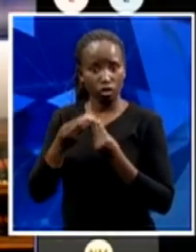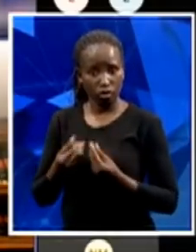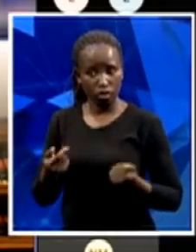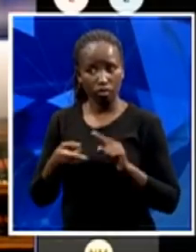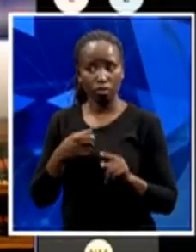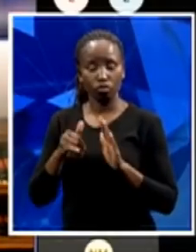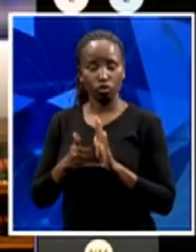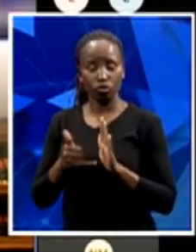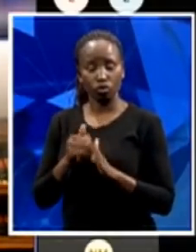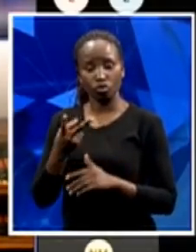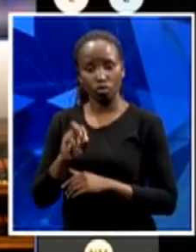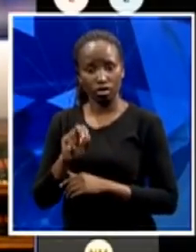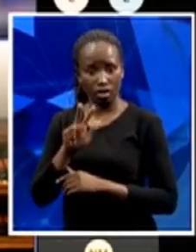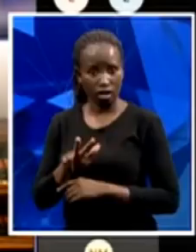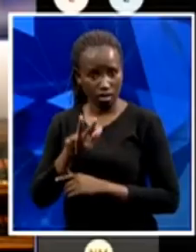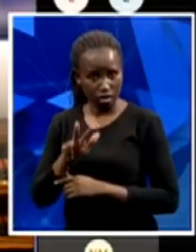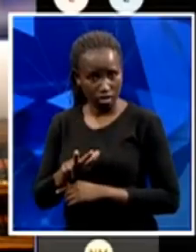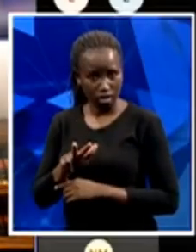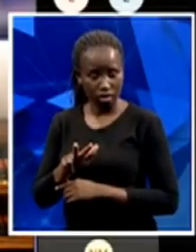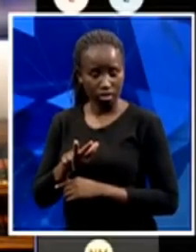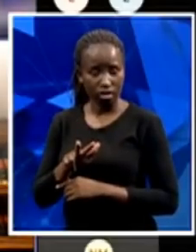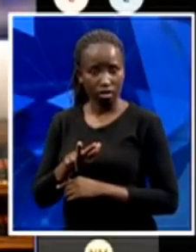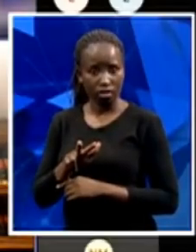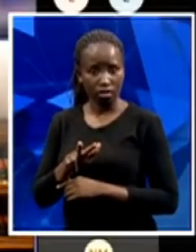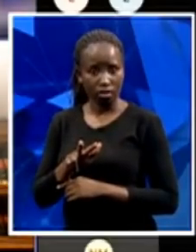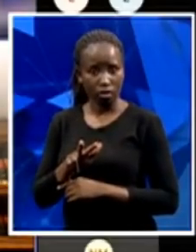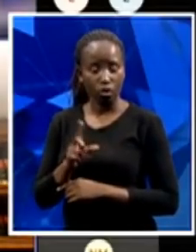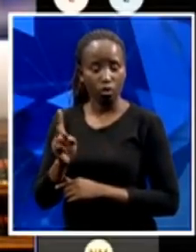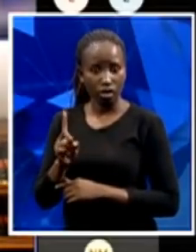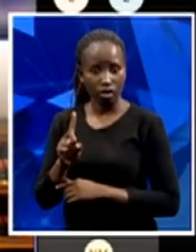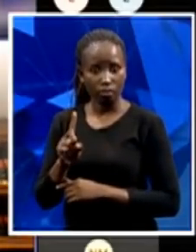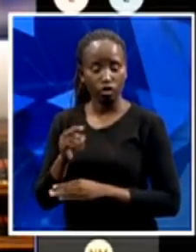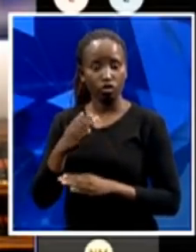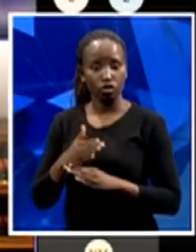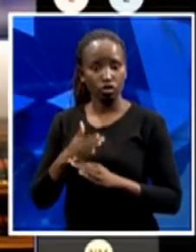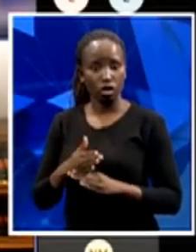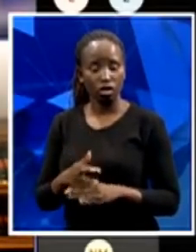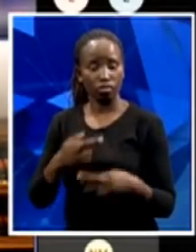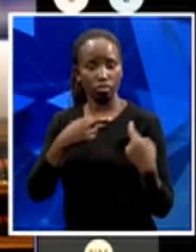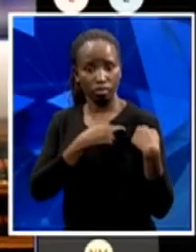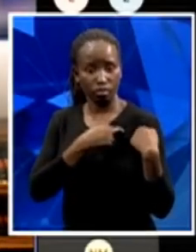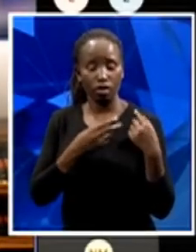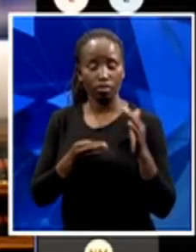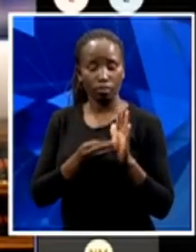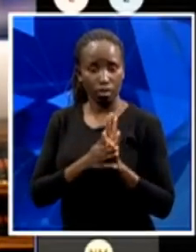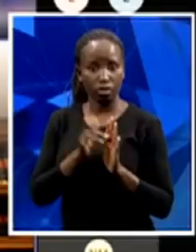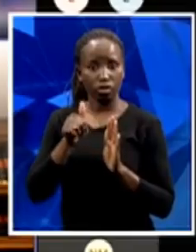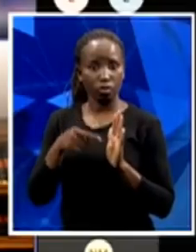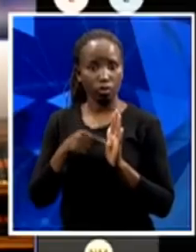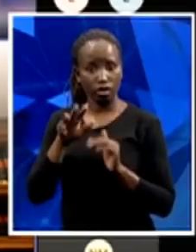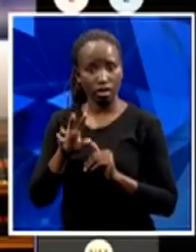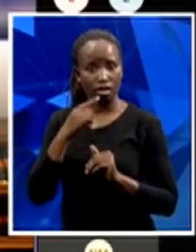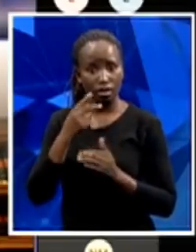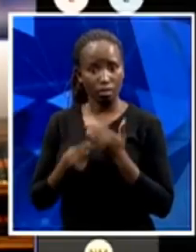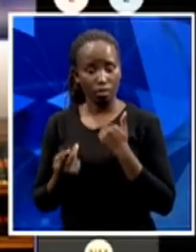express terms, the delegation, notwithstanding 16.9, was made to both the Secretary-General and the